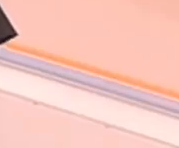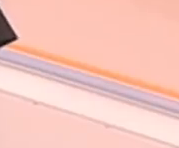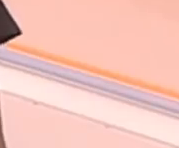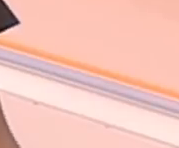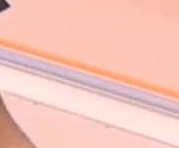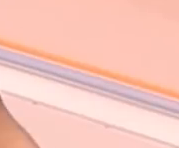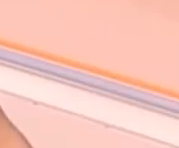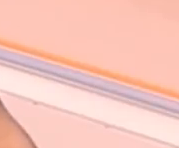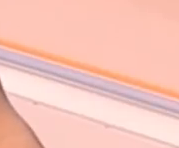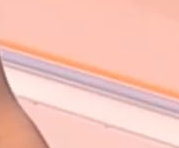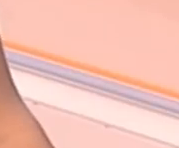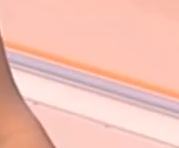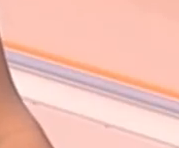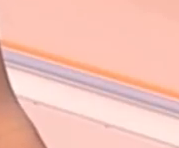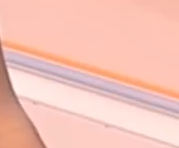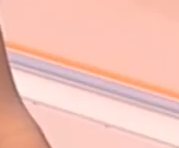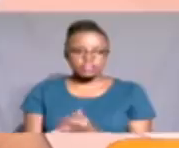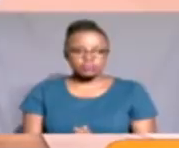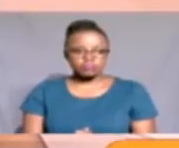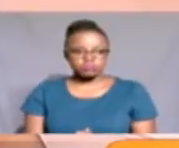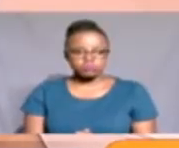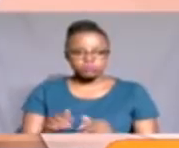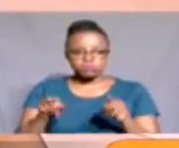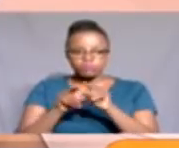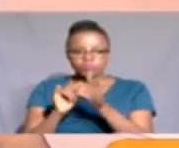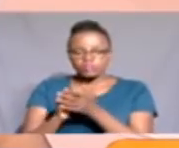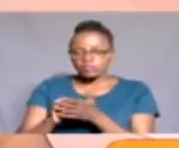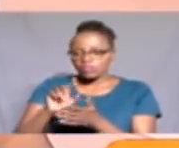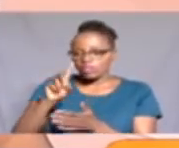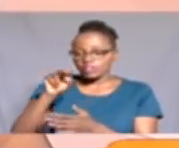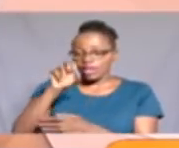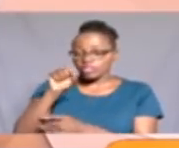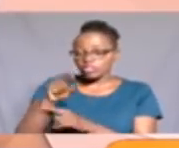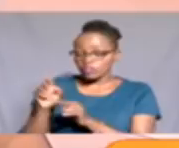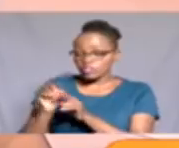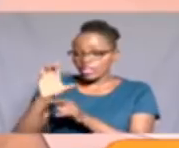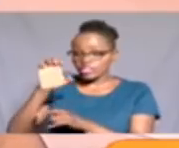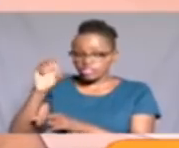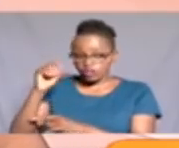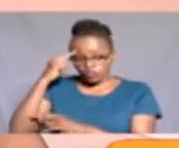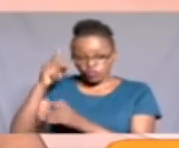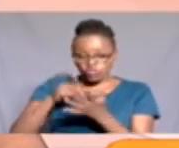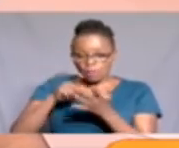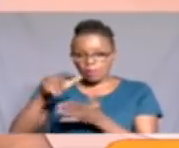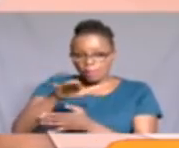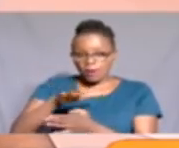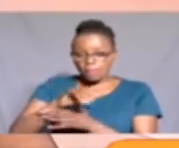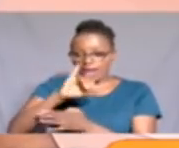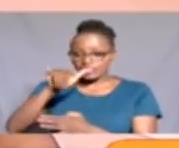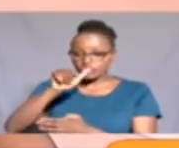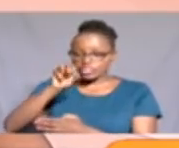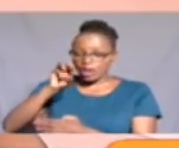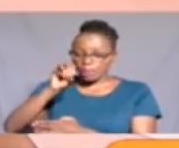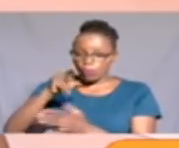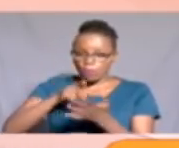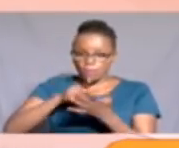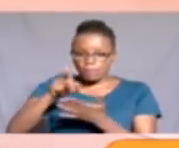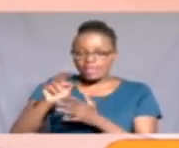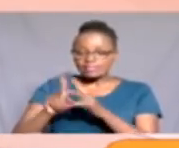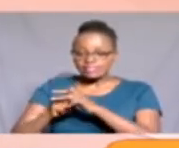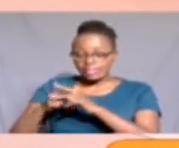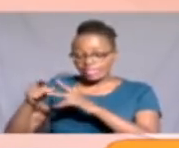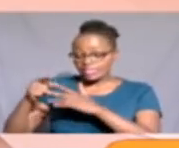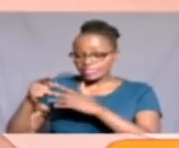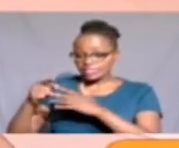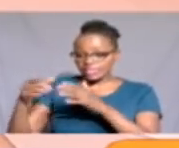On this week's edition of Success Factor, we feature Danson Muchemi, the CEO of electronic payments platform JamboPay. Muchemi started his